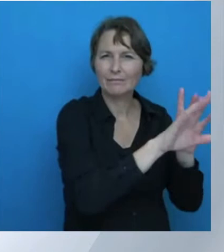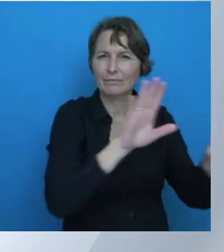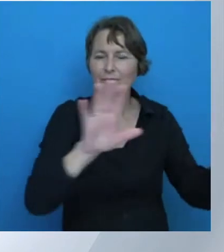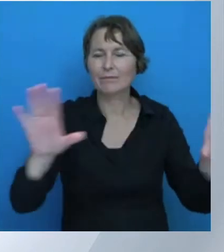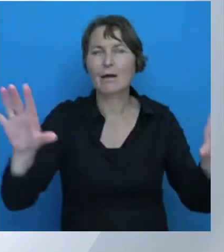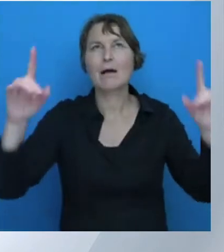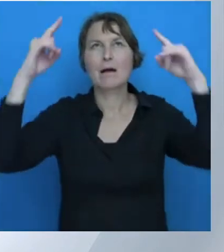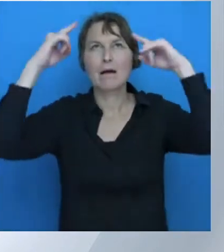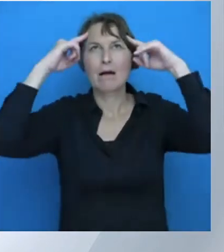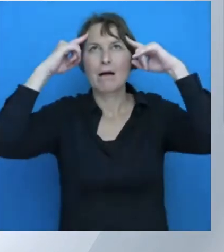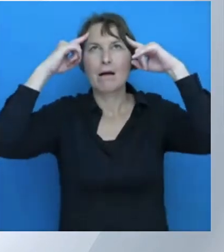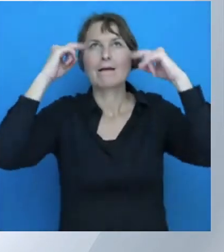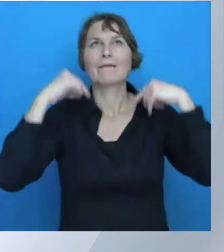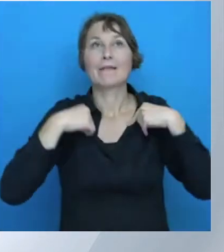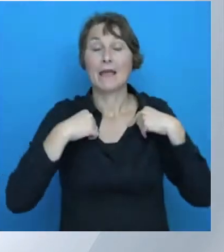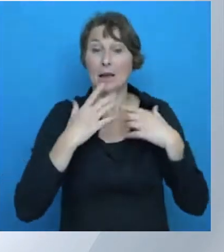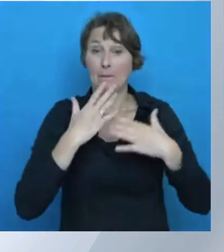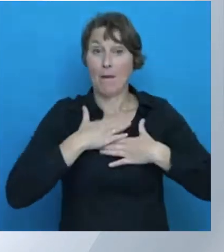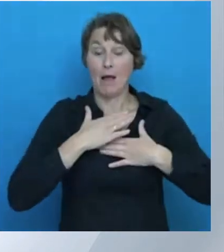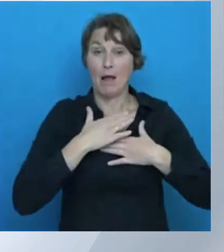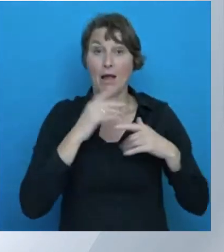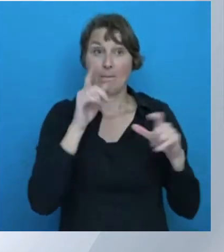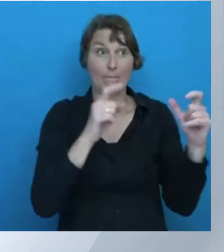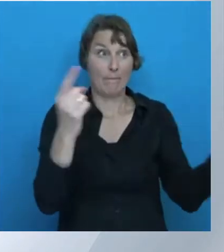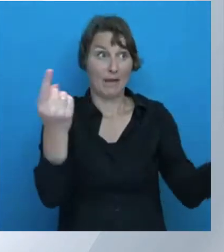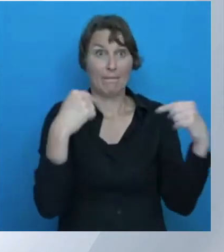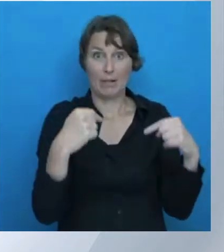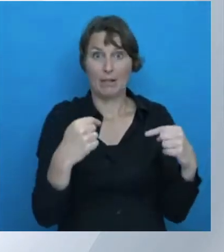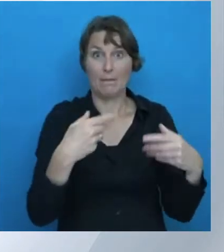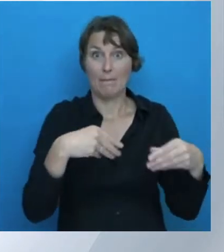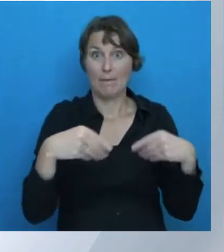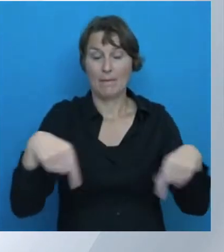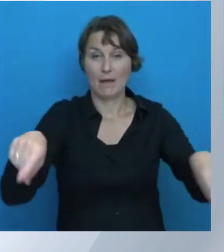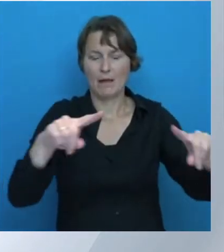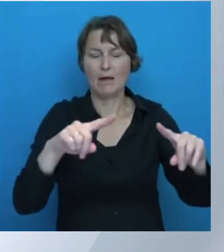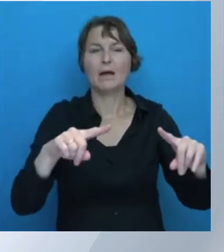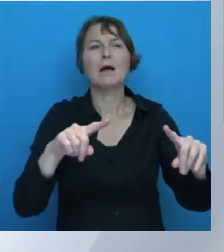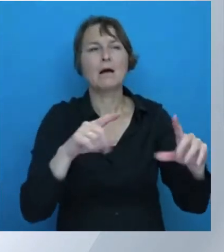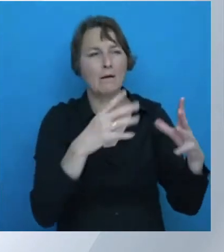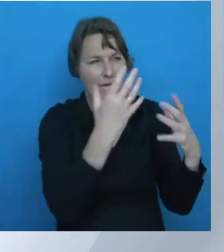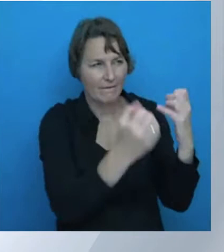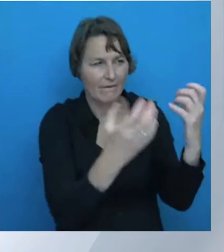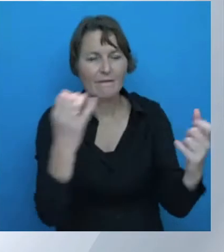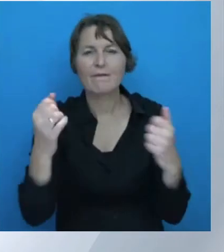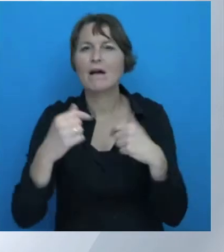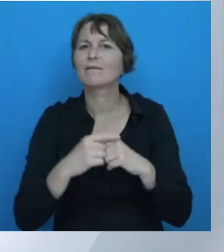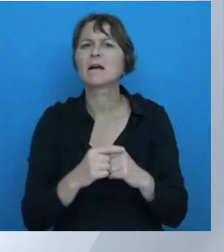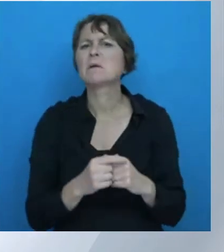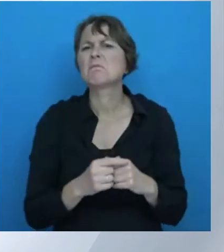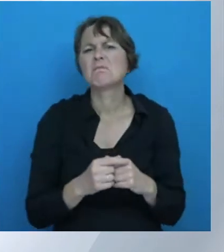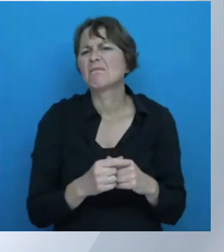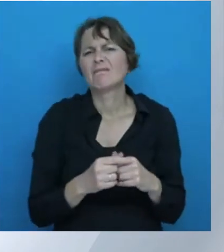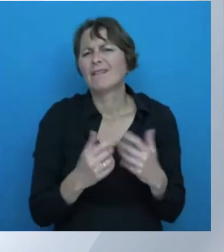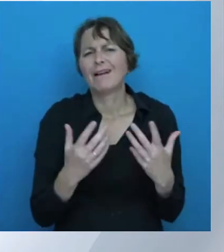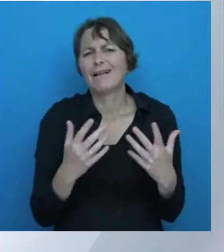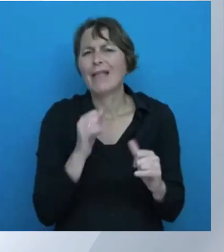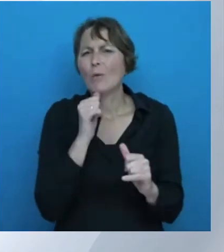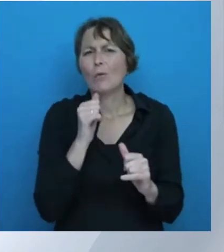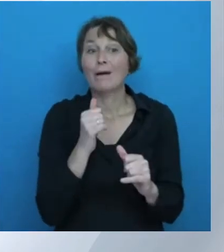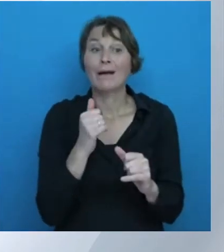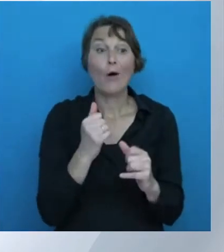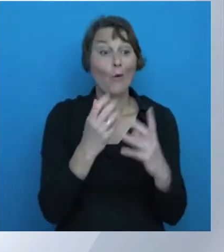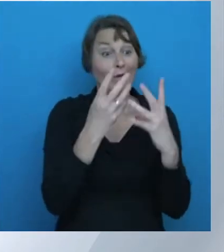your customers. Learn from diversity. There is no point in to be able to bolt on if you don't actually change